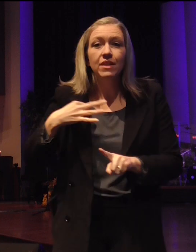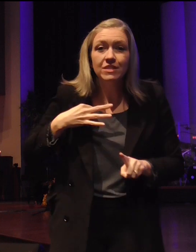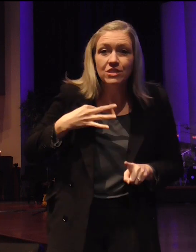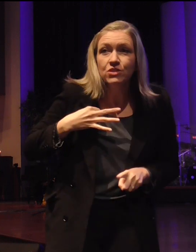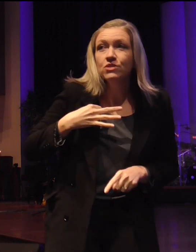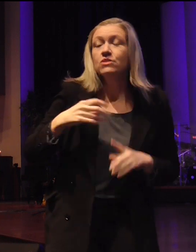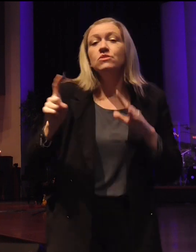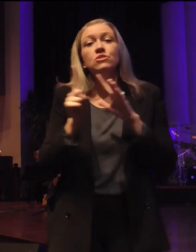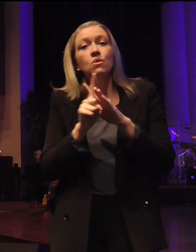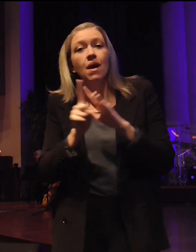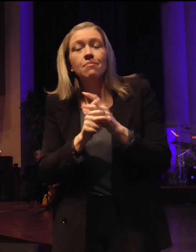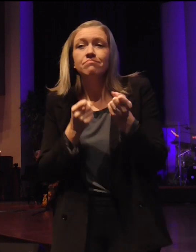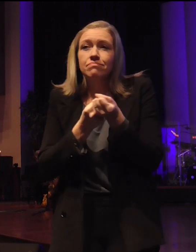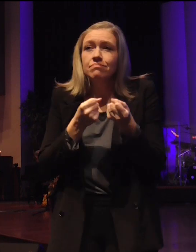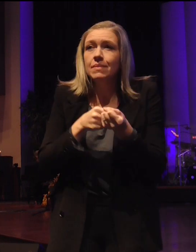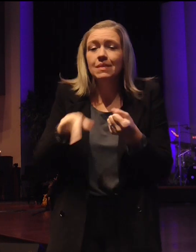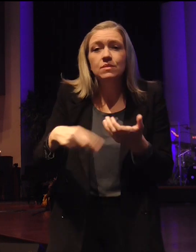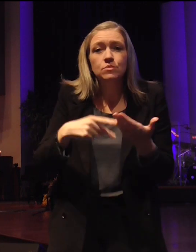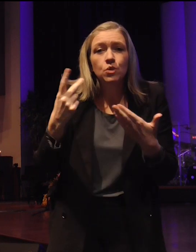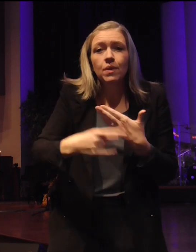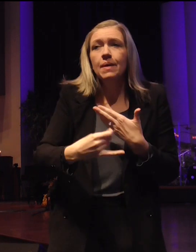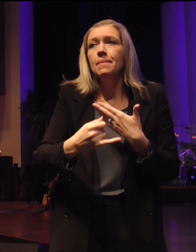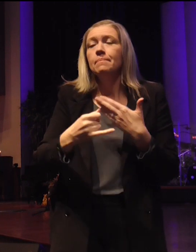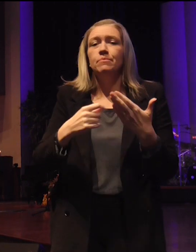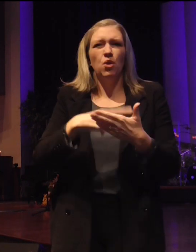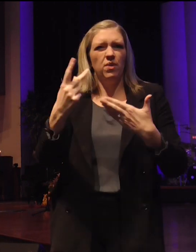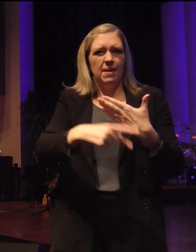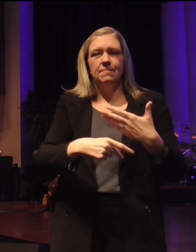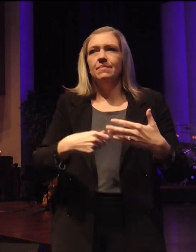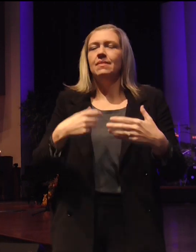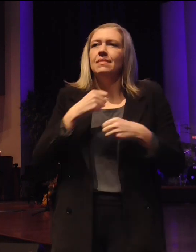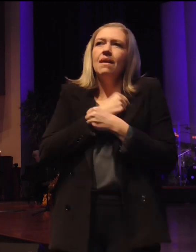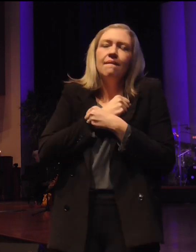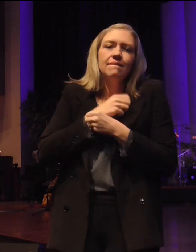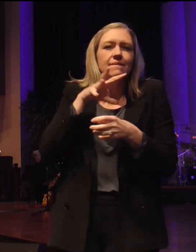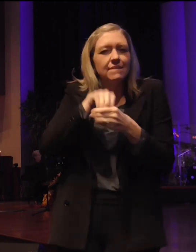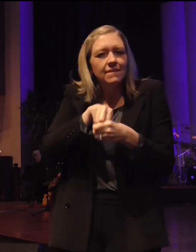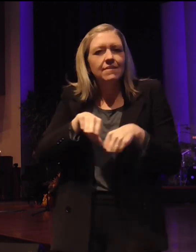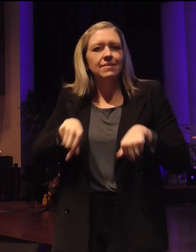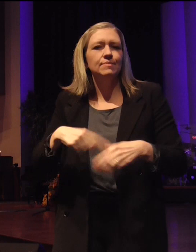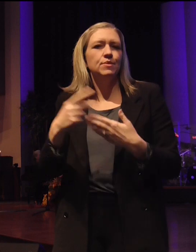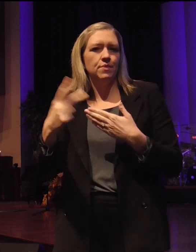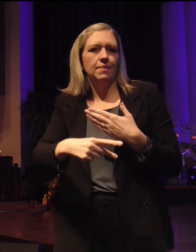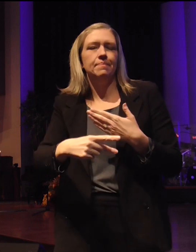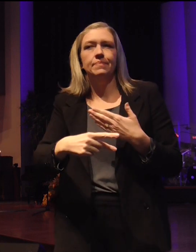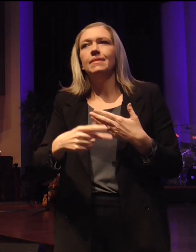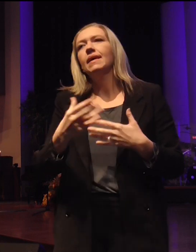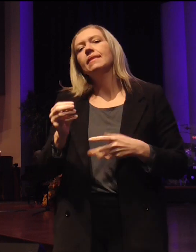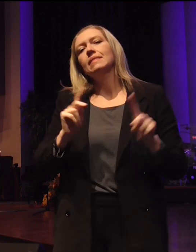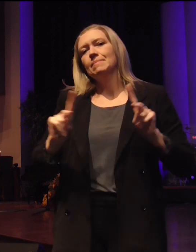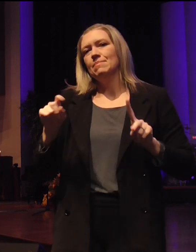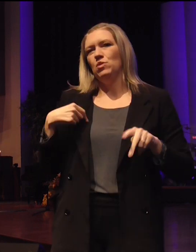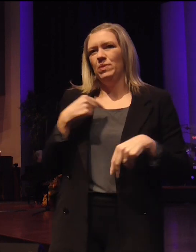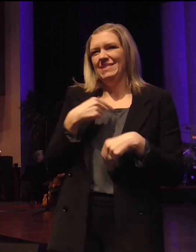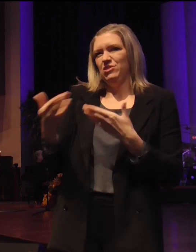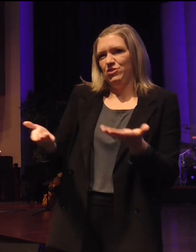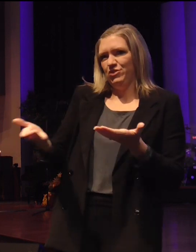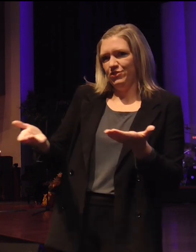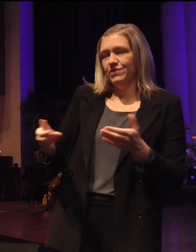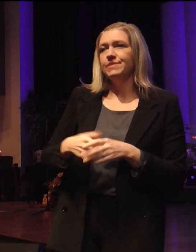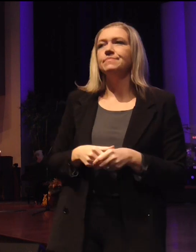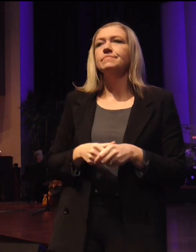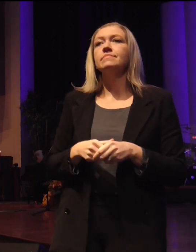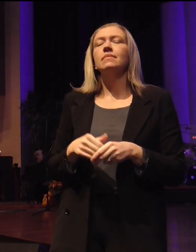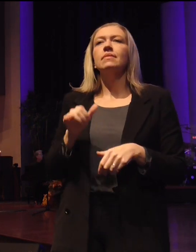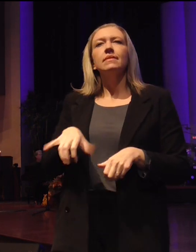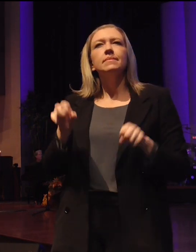up, who love this program, and who love to be involved in the program. And it's the people we serve. Being given